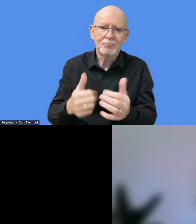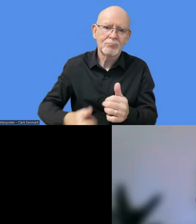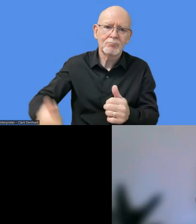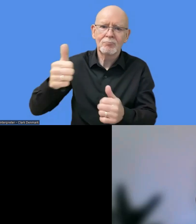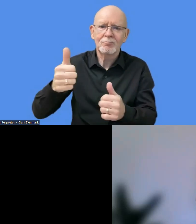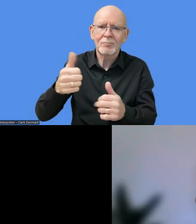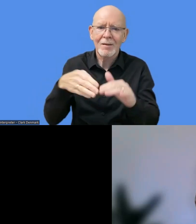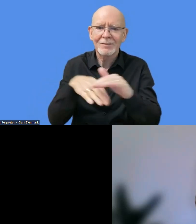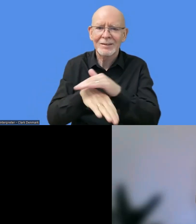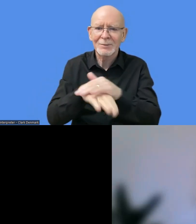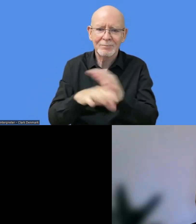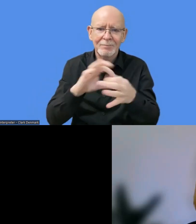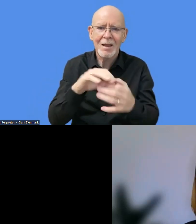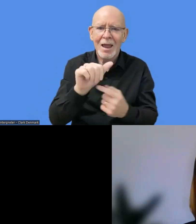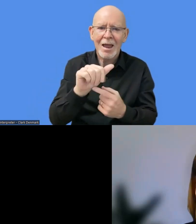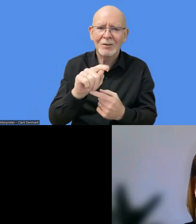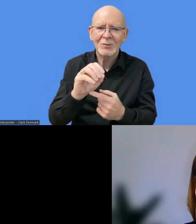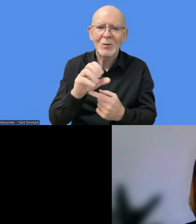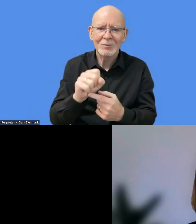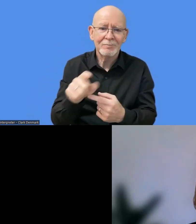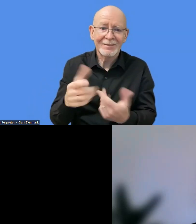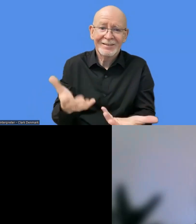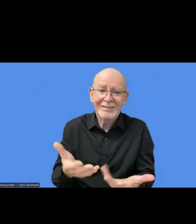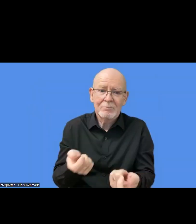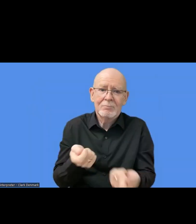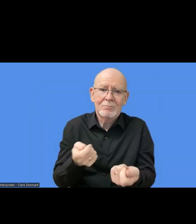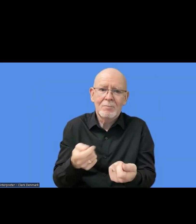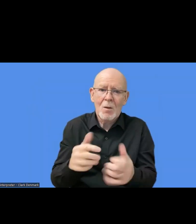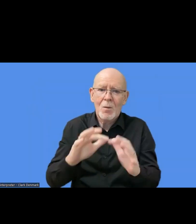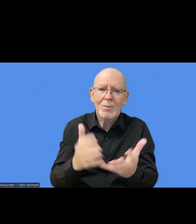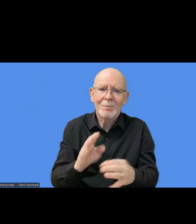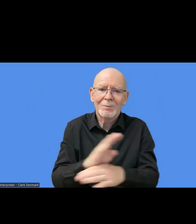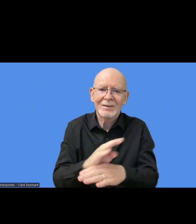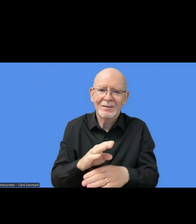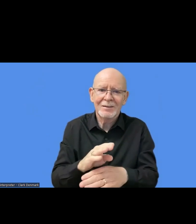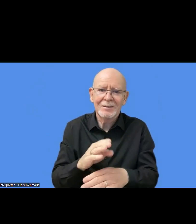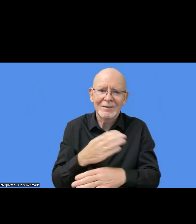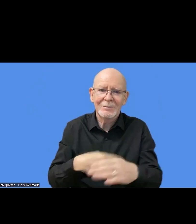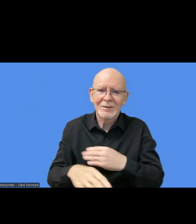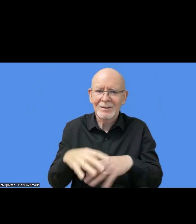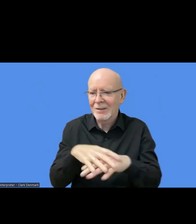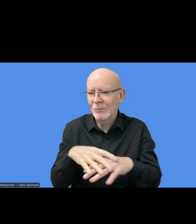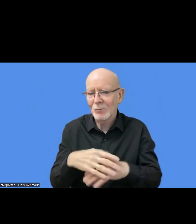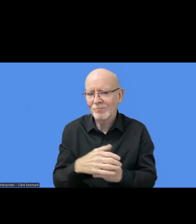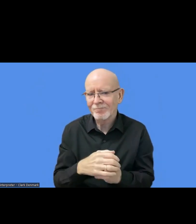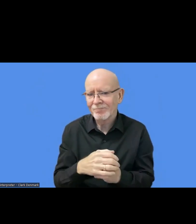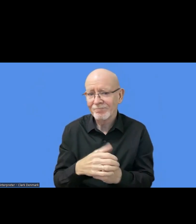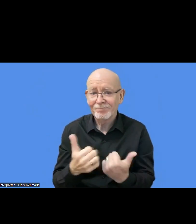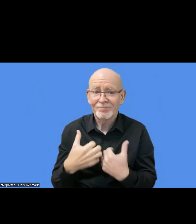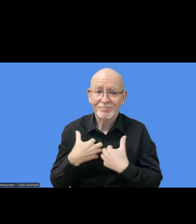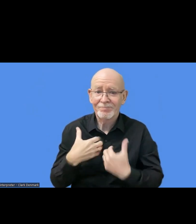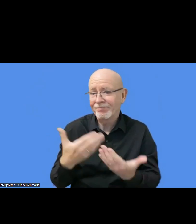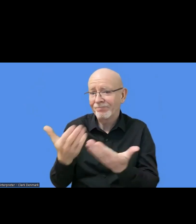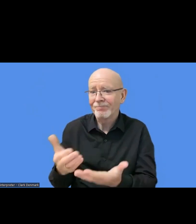it's about employment? Thanks a lot, Jürgen. Hello, everyone. My name is Anna Königseder. I'm the Director of Business Partnerships